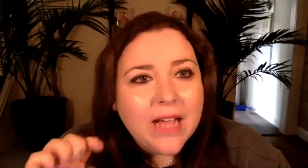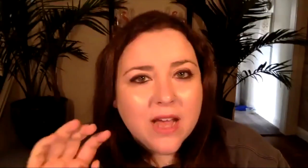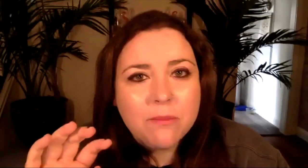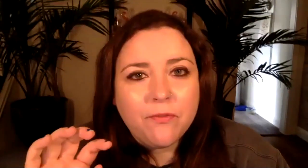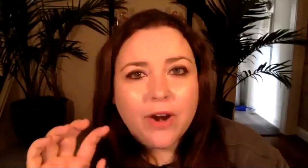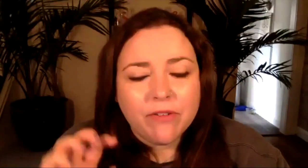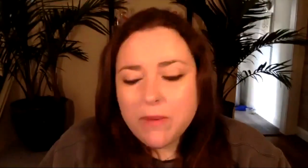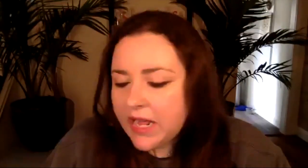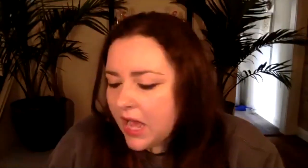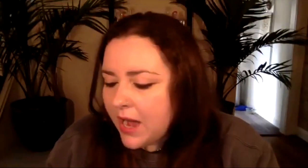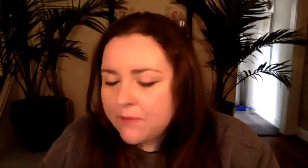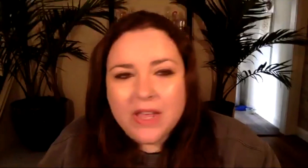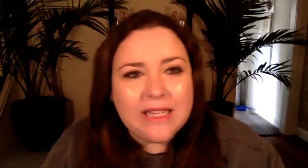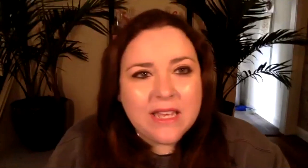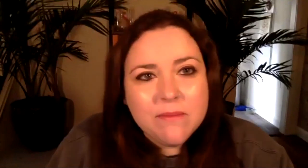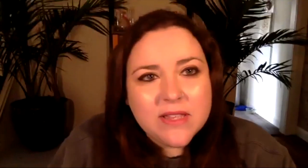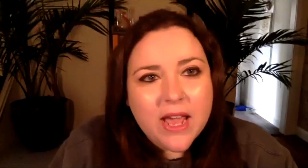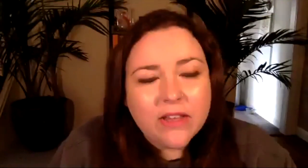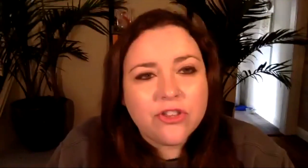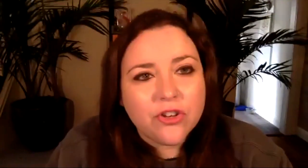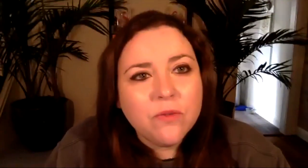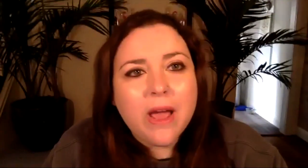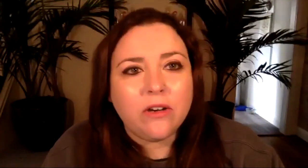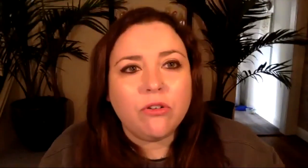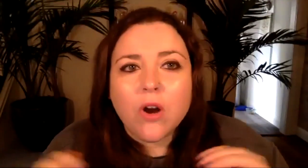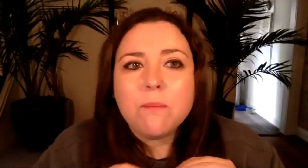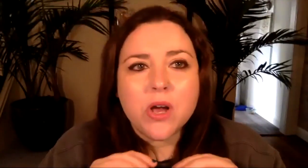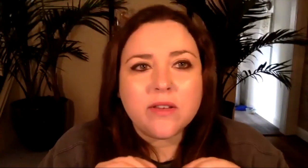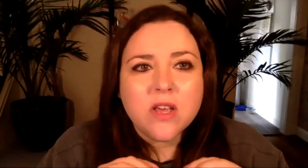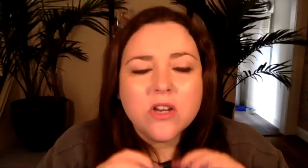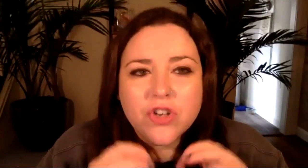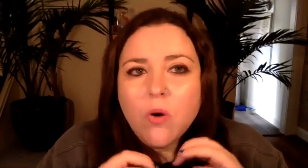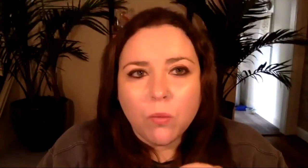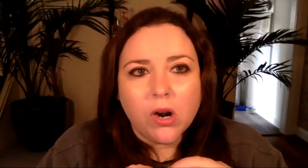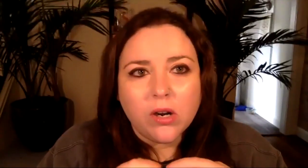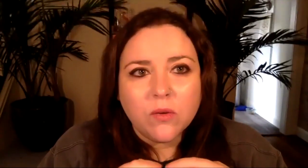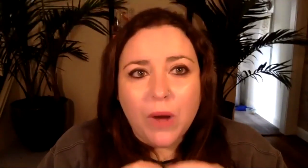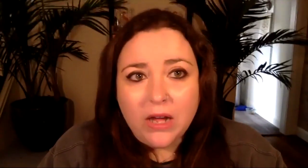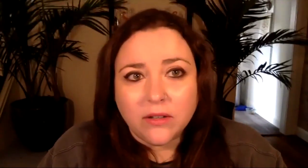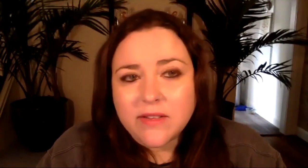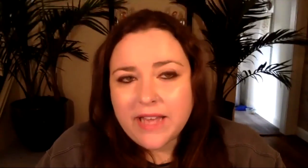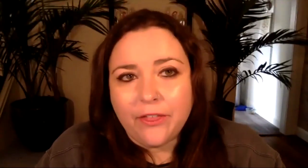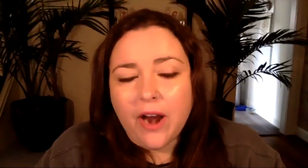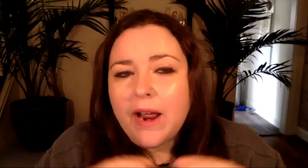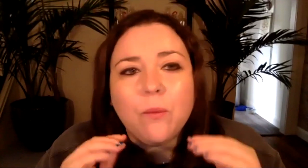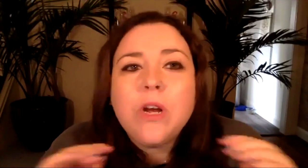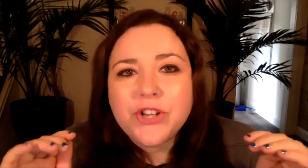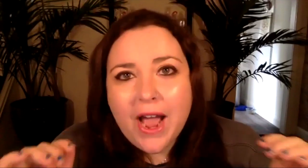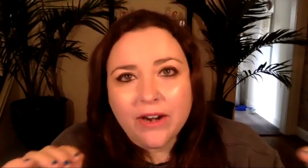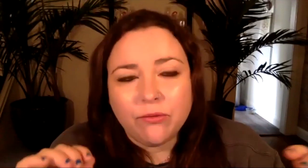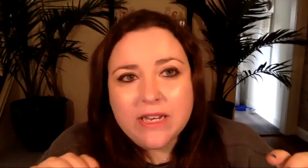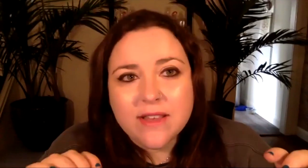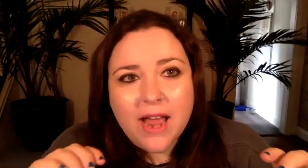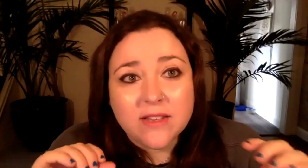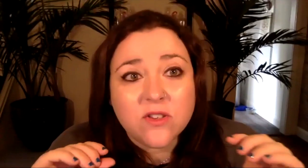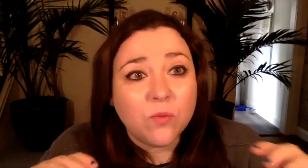Just a heads up for everybody. It seems like Zoom and Chromebooks don't work well together. And I wish I